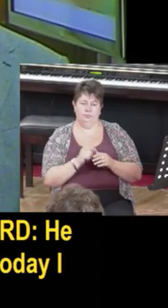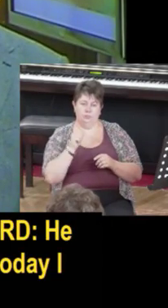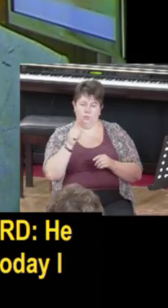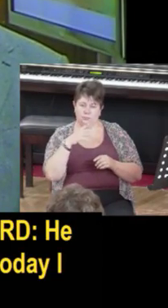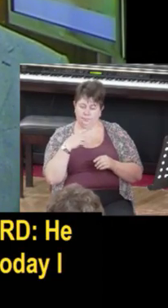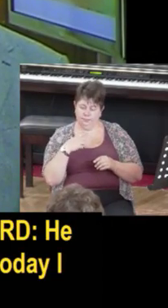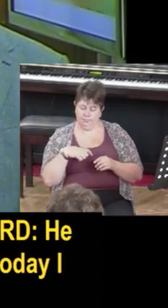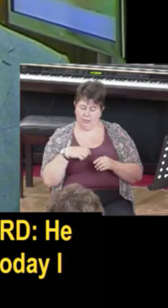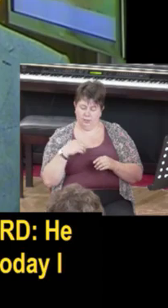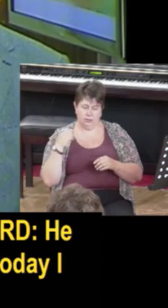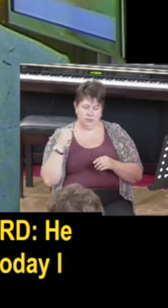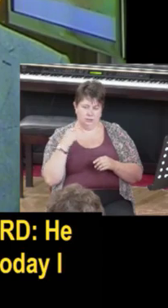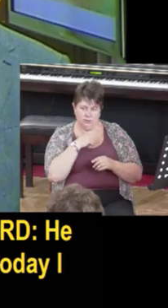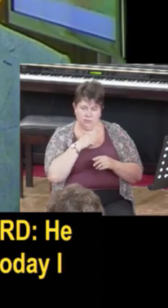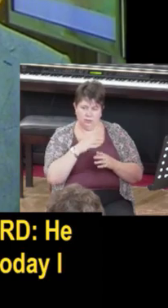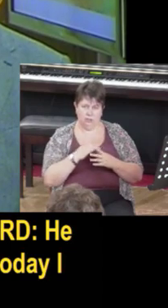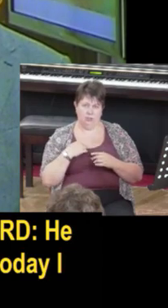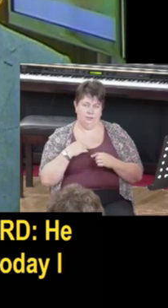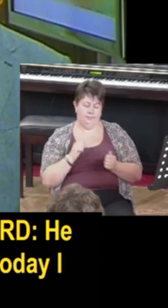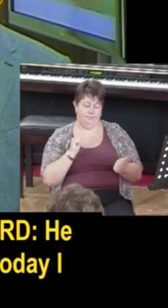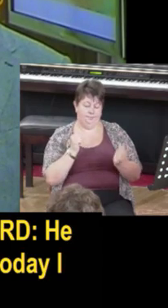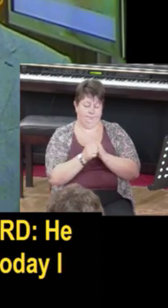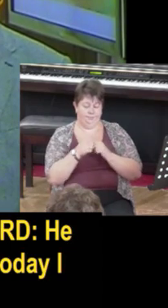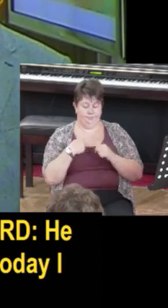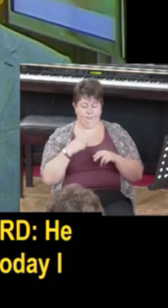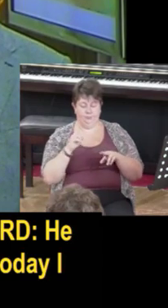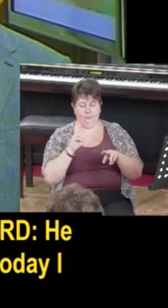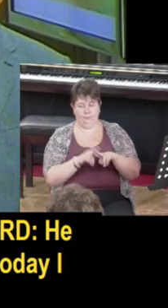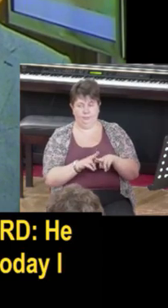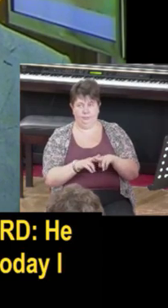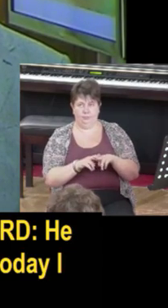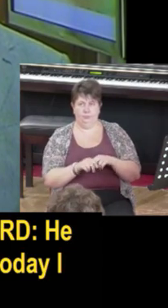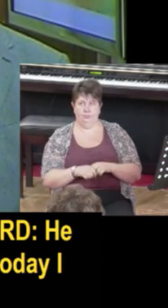my son. Today I have become your father.